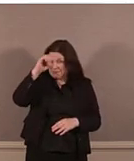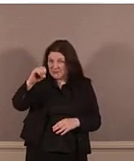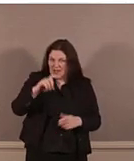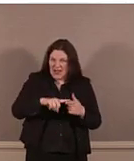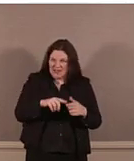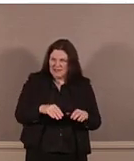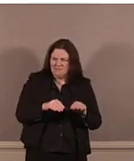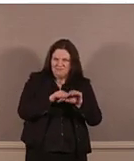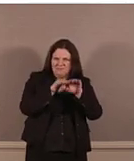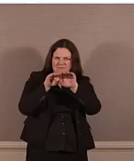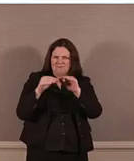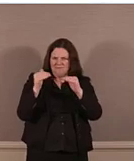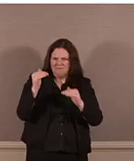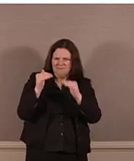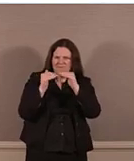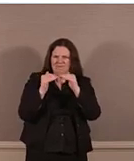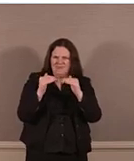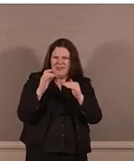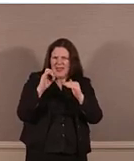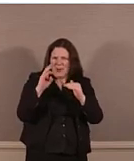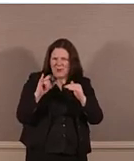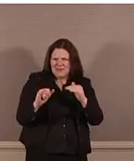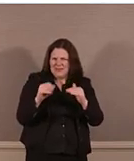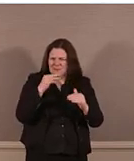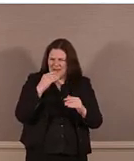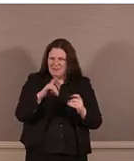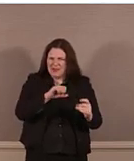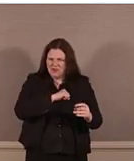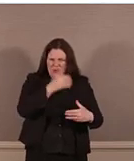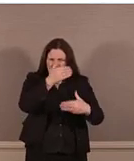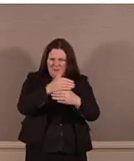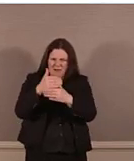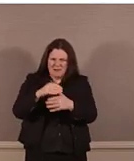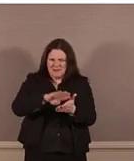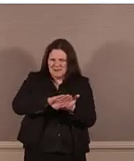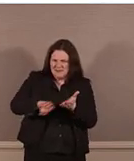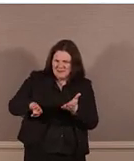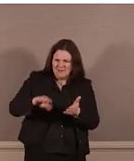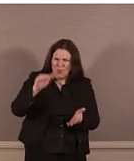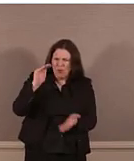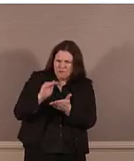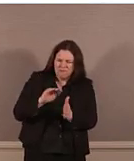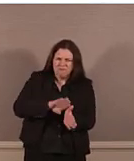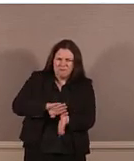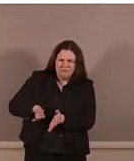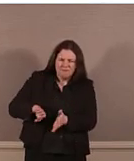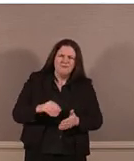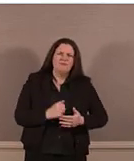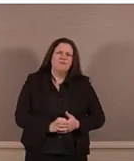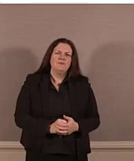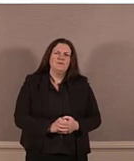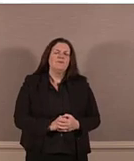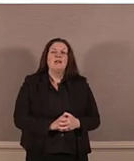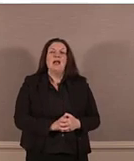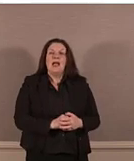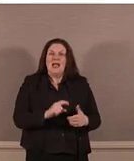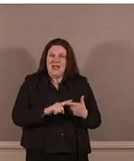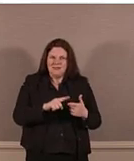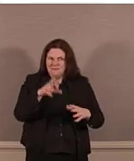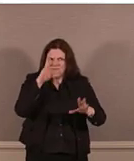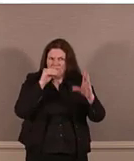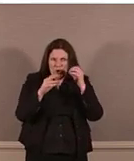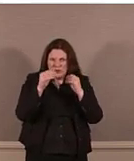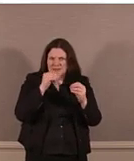to act to identify and remove and minimise barriers to learning and to ensure that there's full participation